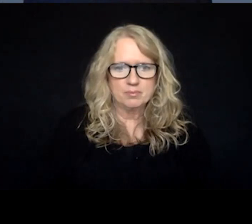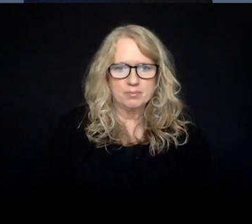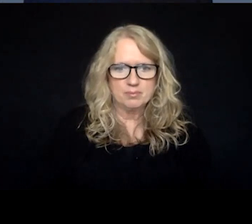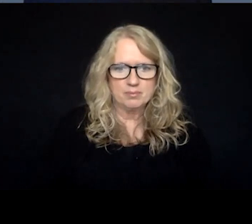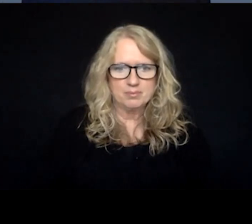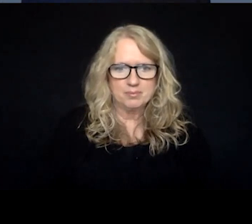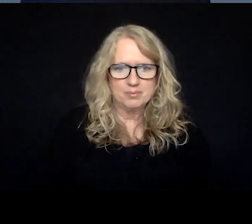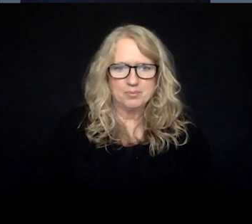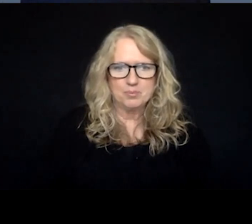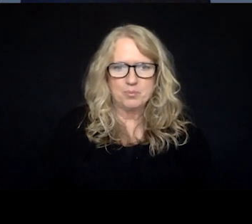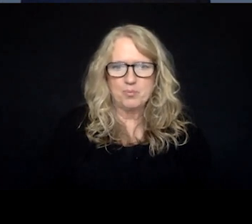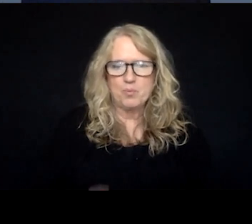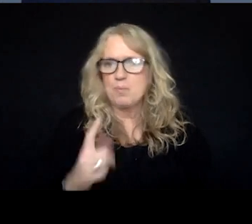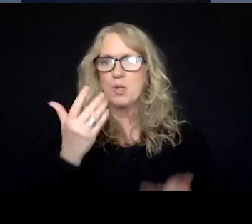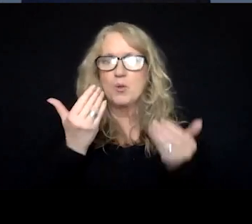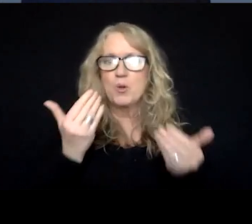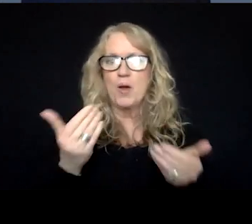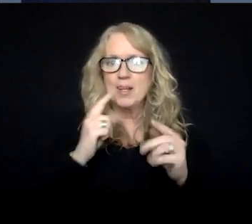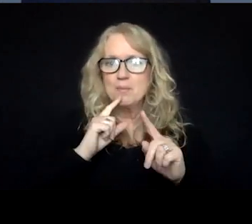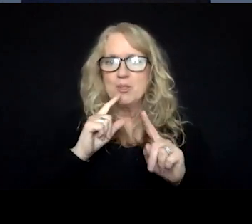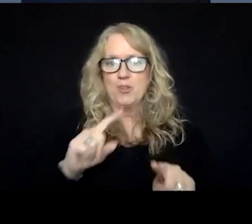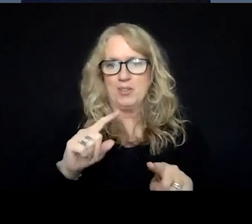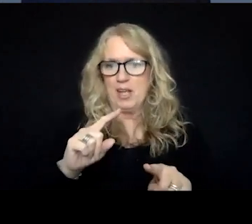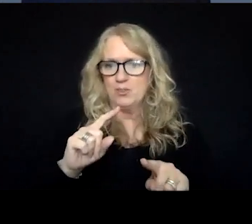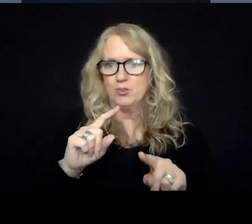Let's go ahead and put in your answer as you're able.